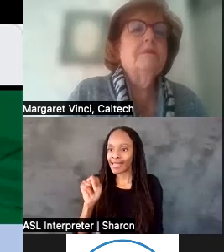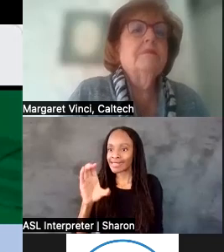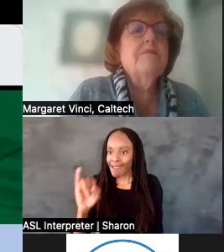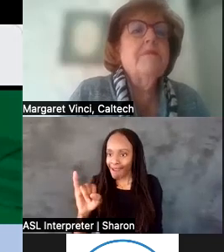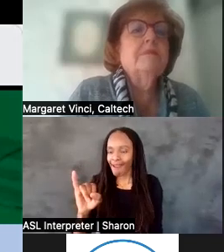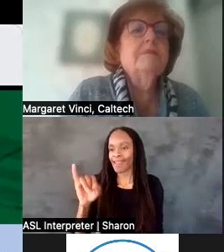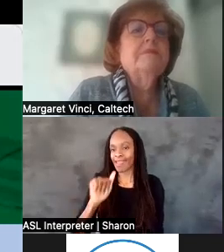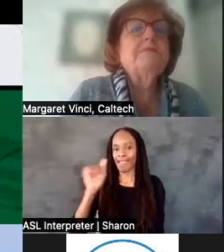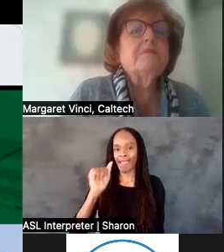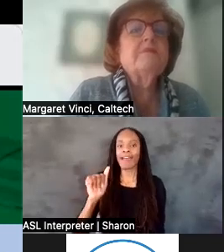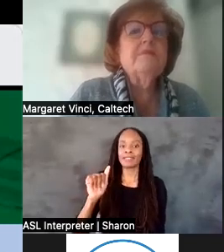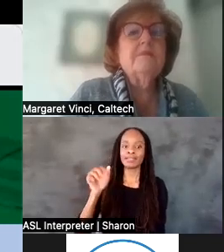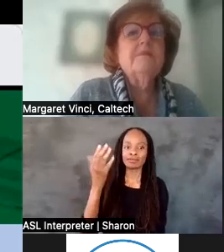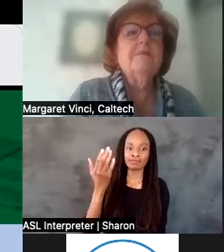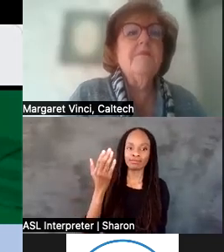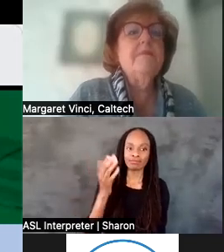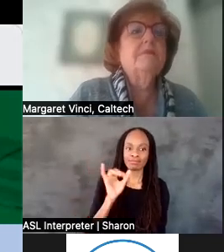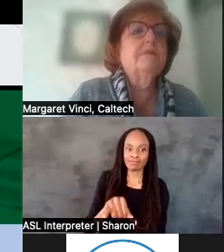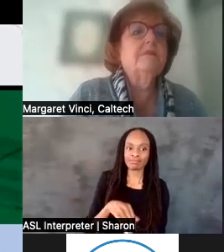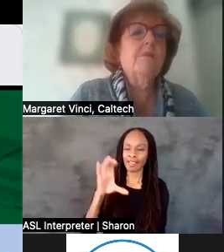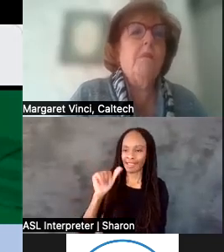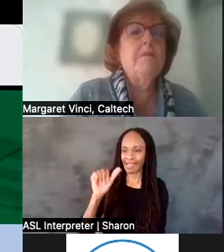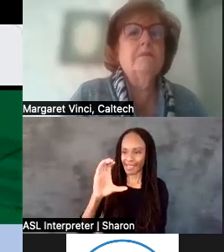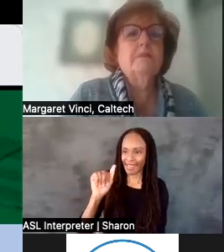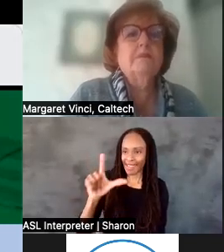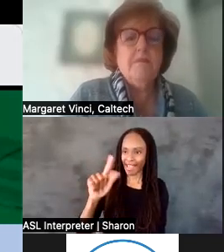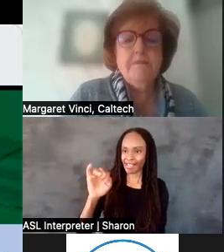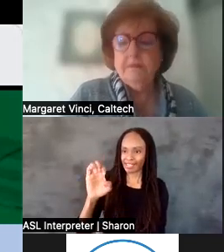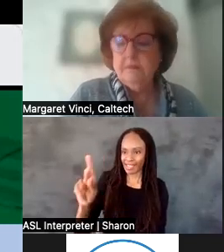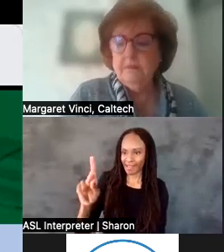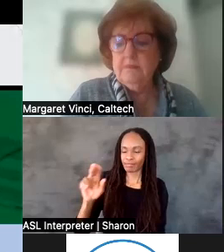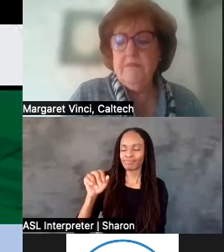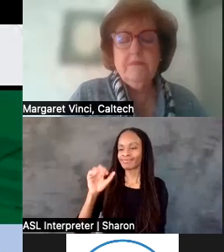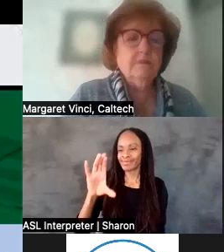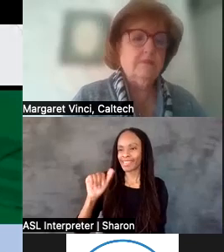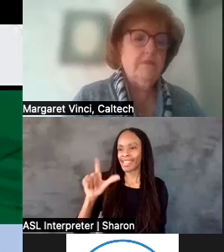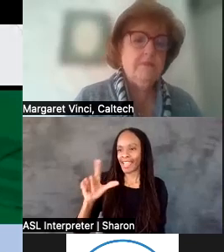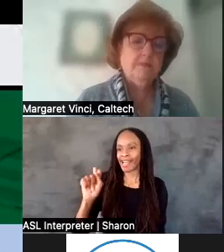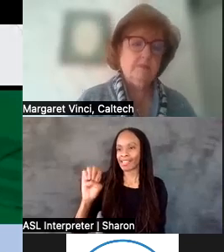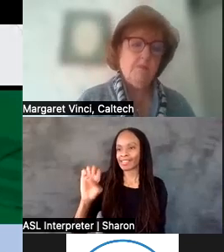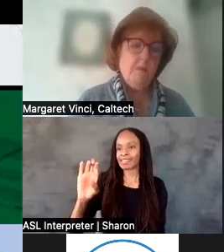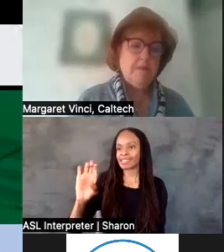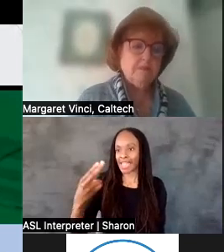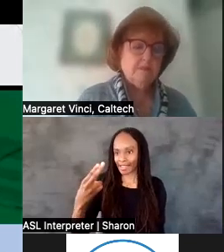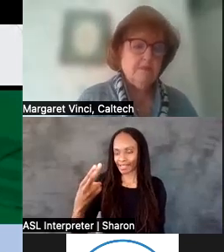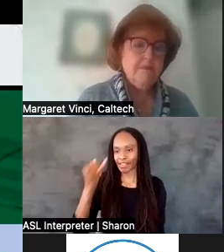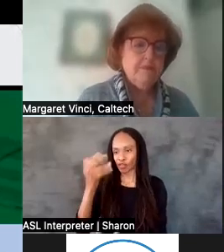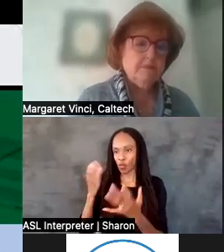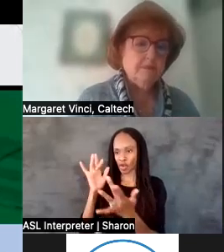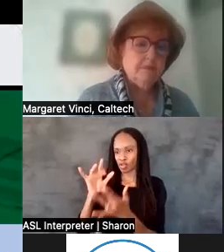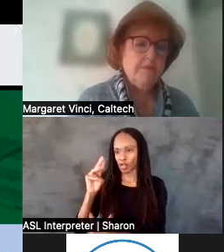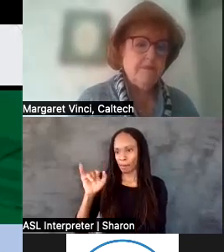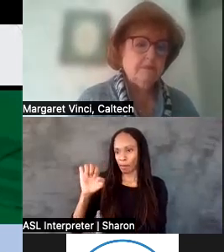vinci@caltech, if anybody wants to contact Margaret. And one thing I just wanted to say is it is